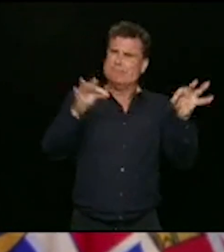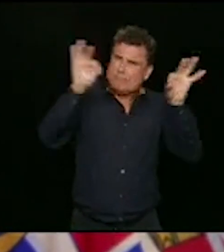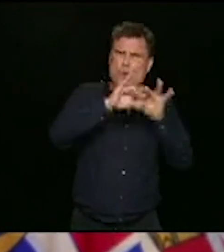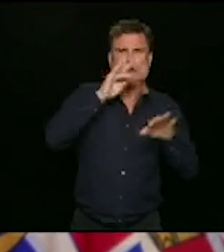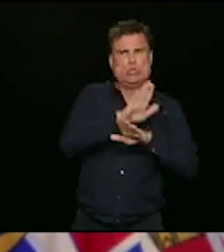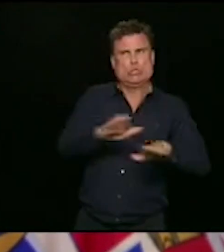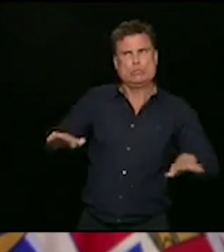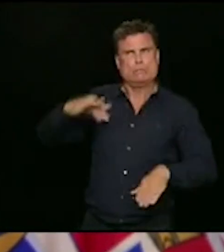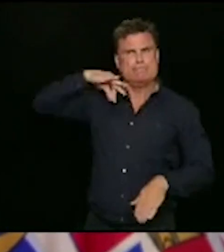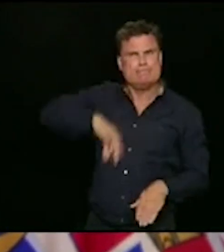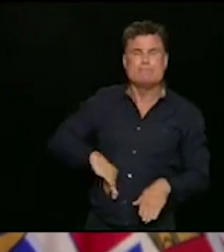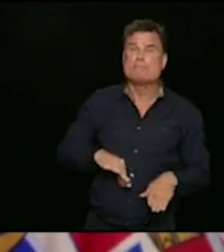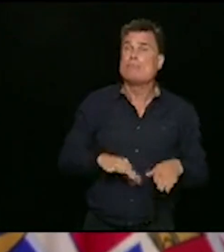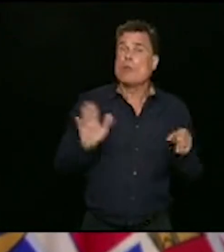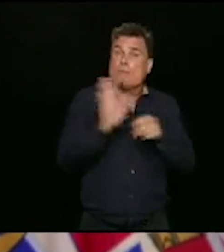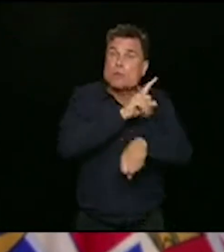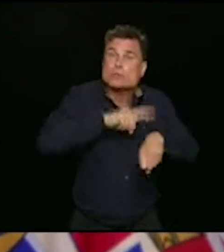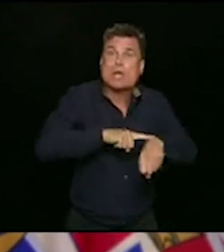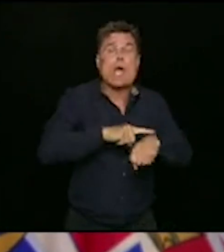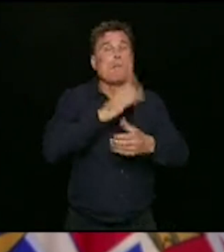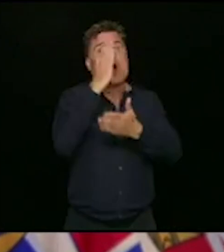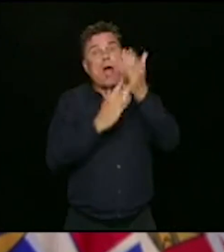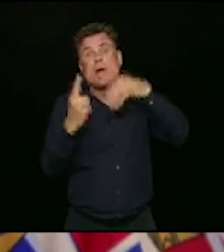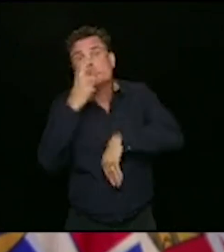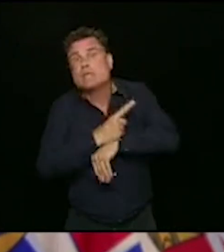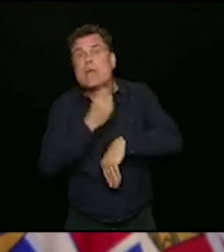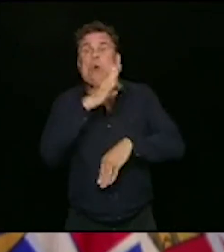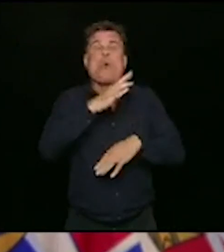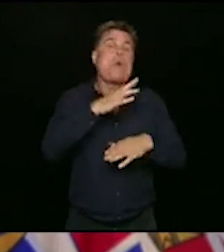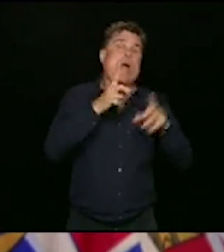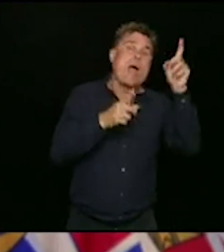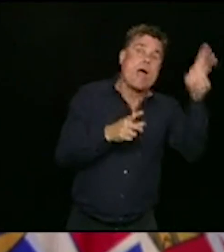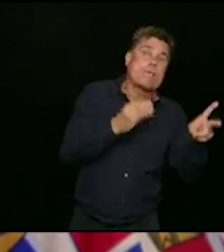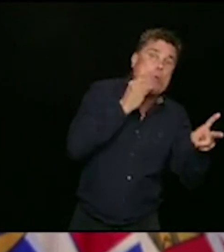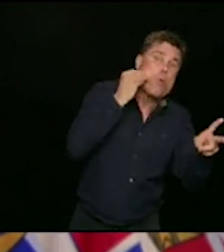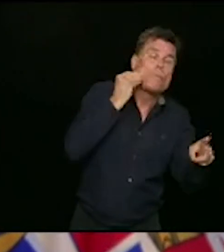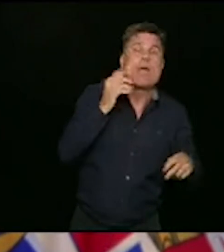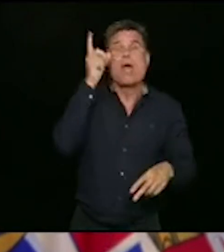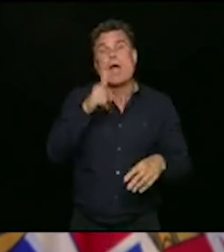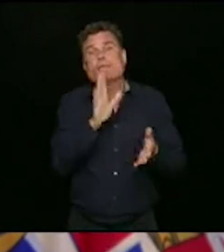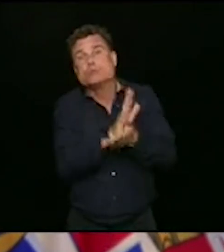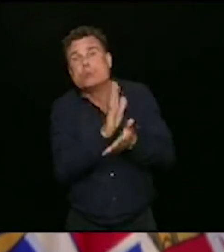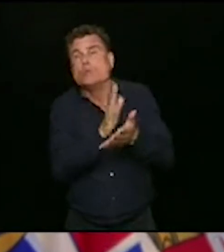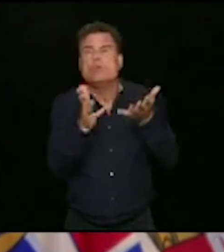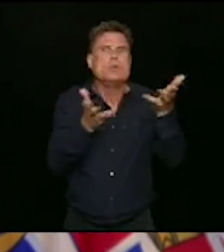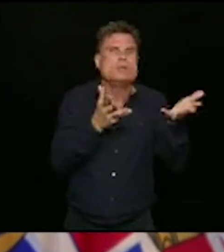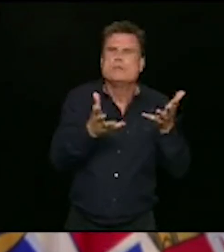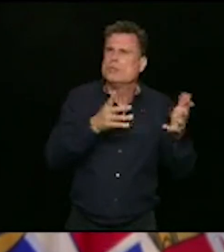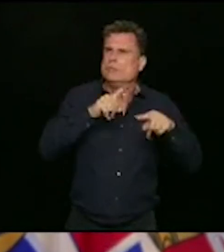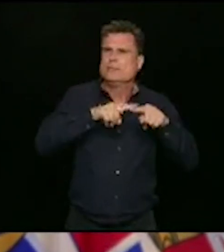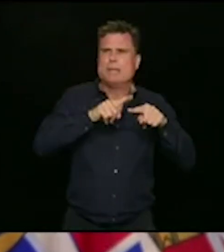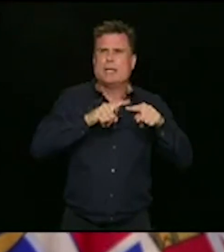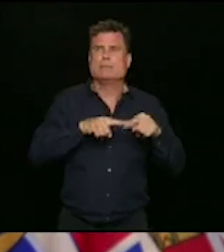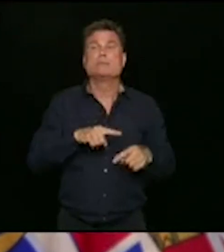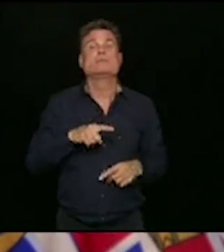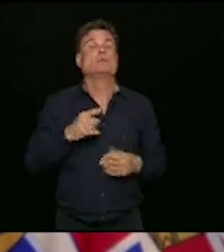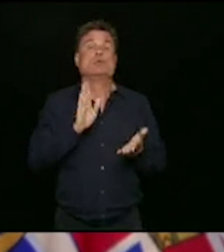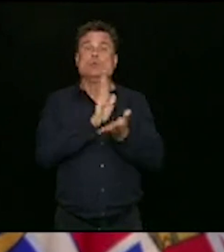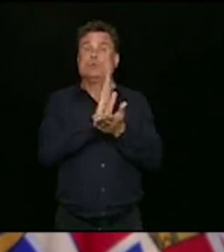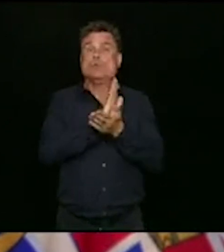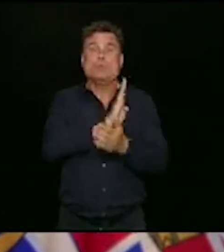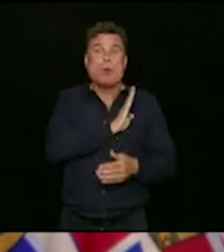that's full-time, all the time, or whether it's some variety. So we are working towards that. Parents groups, teachers,